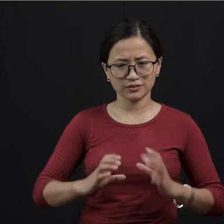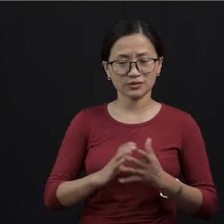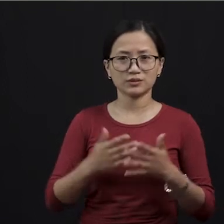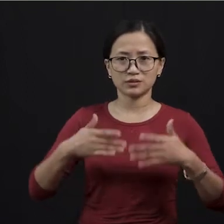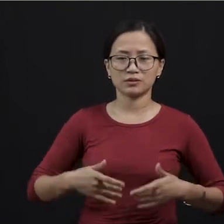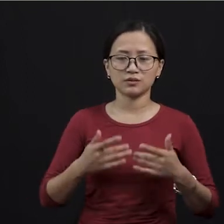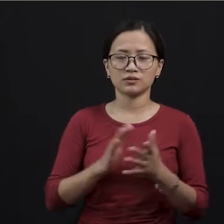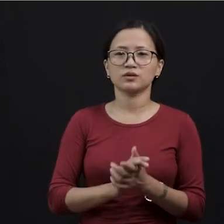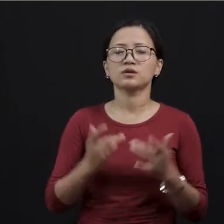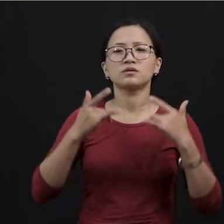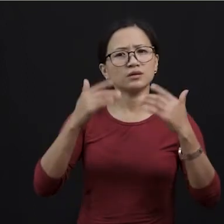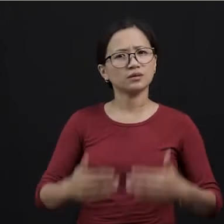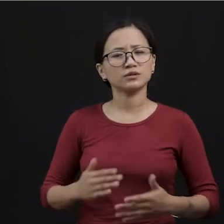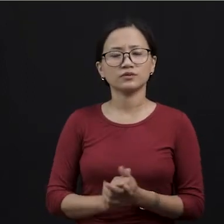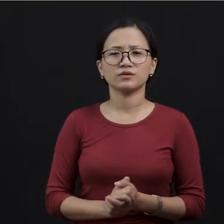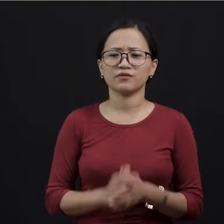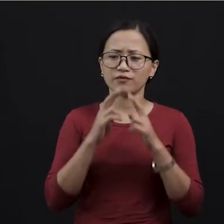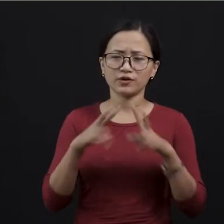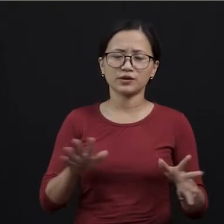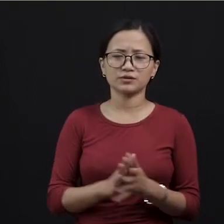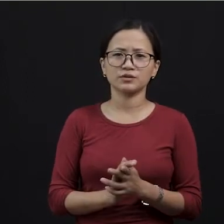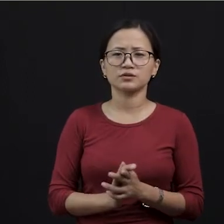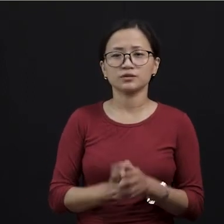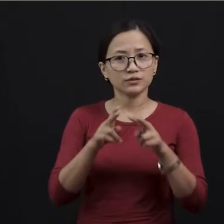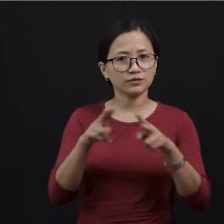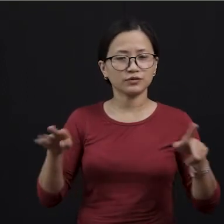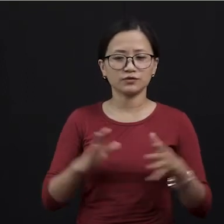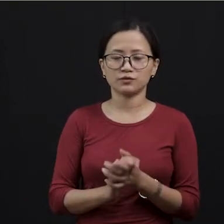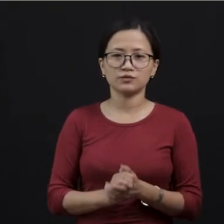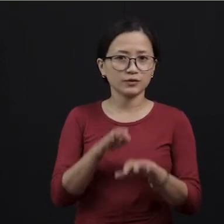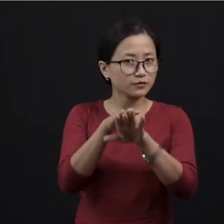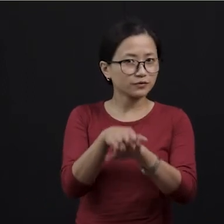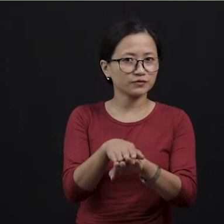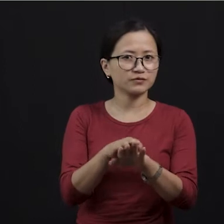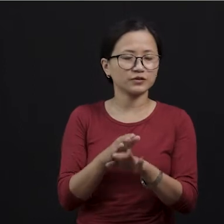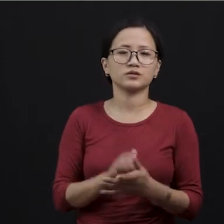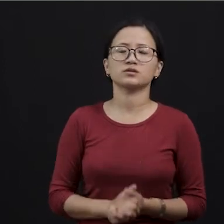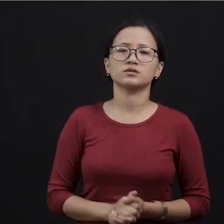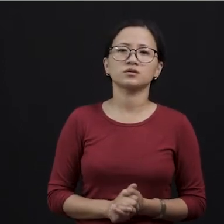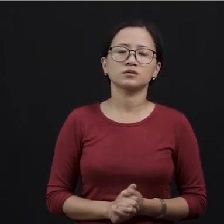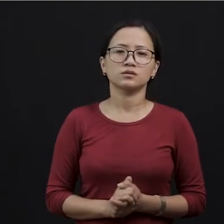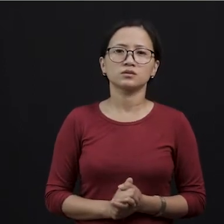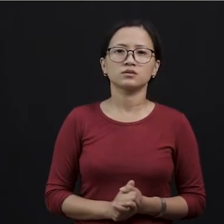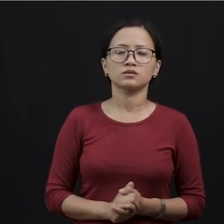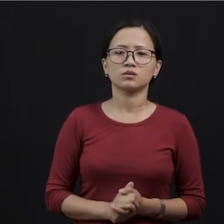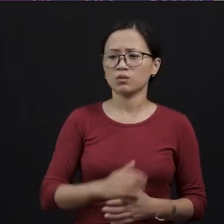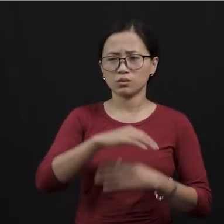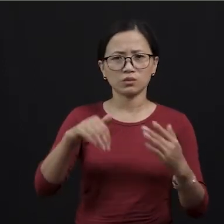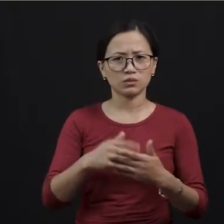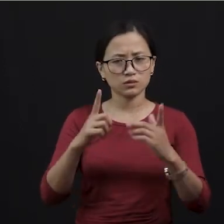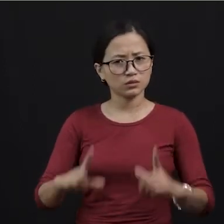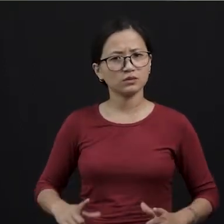characteristics of a camel is very different from the characteristics of a fish. Right, even though they're all living